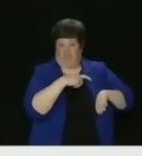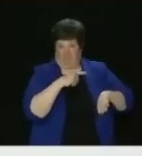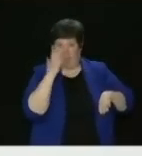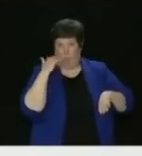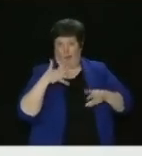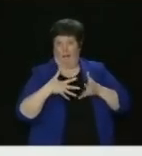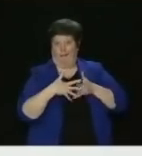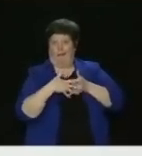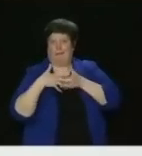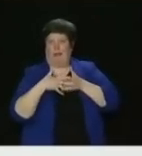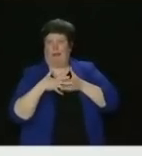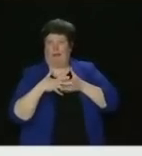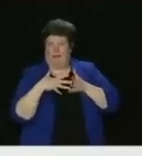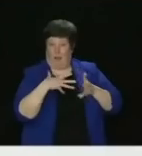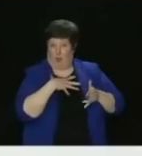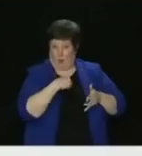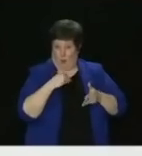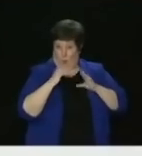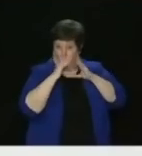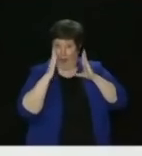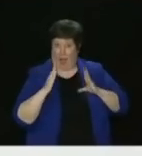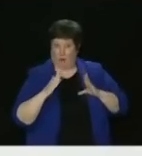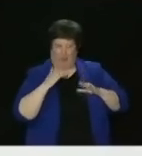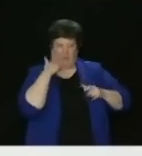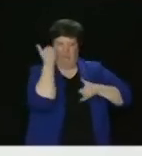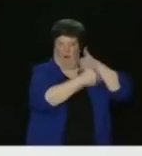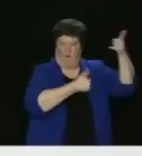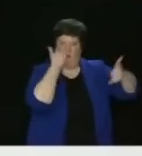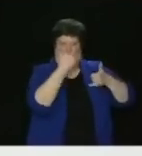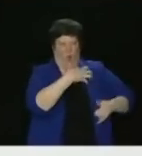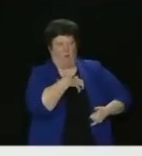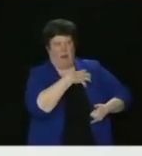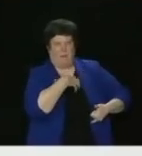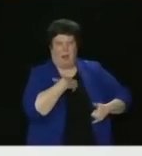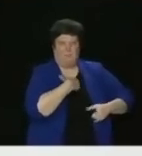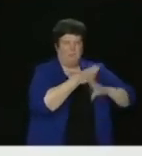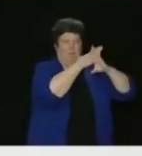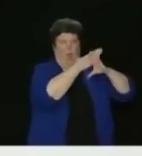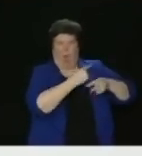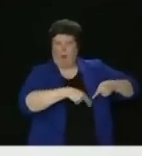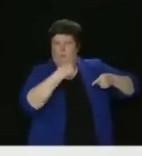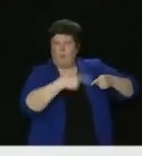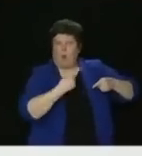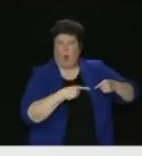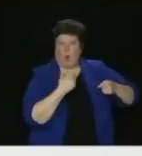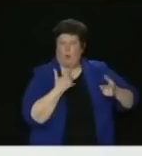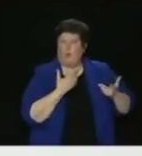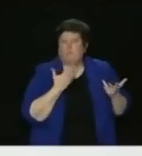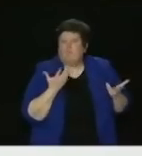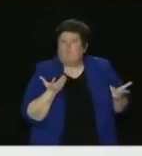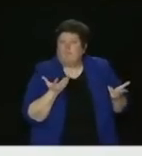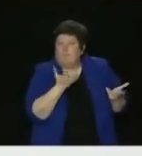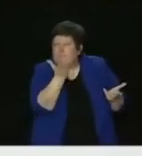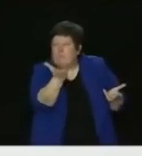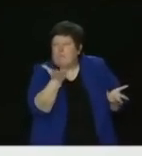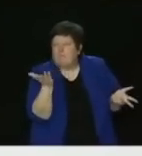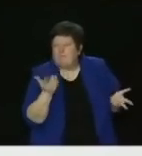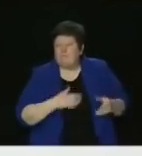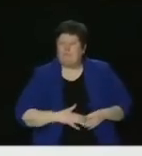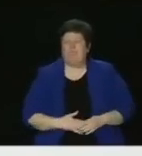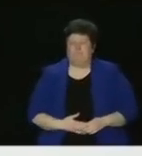been weighing in and burning up the phone lines all weekend to all your ministers? Really, why have you moved to do this? For